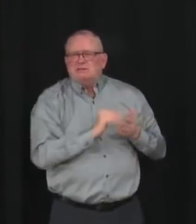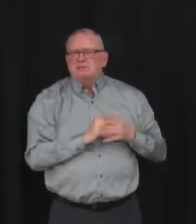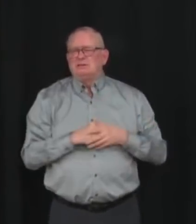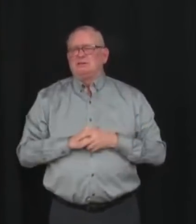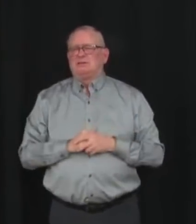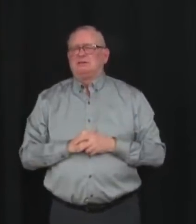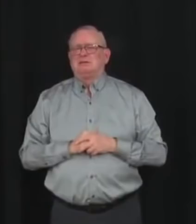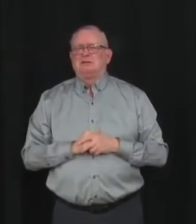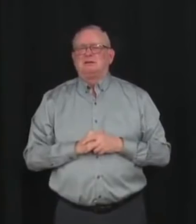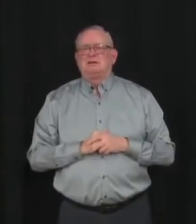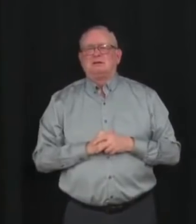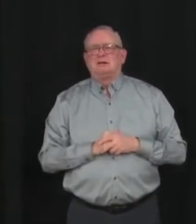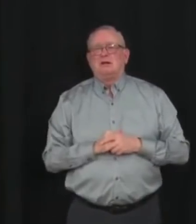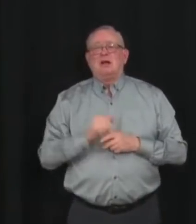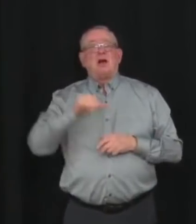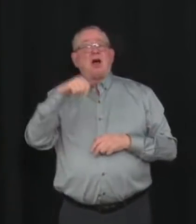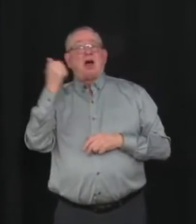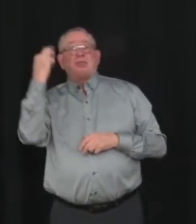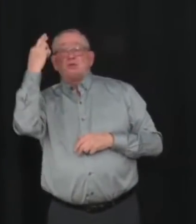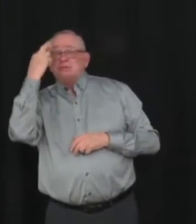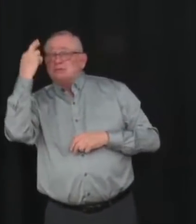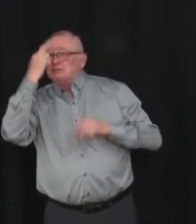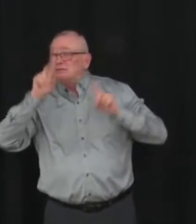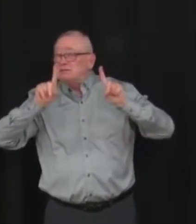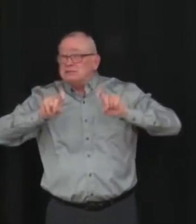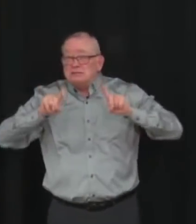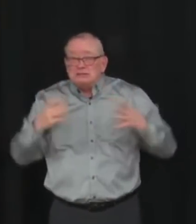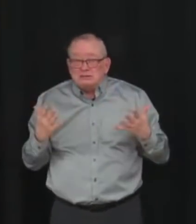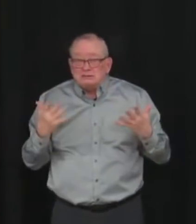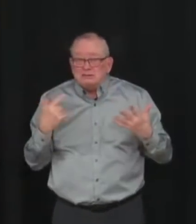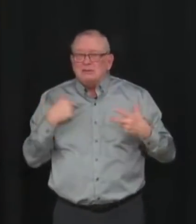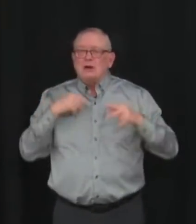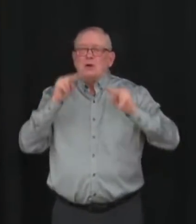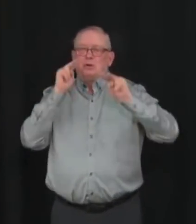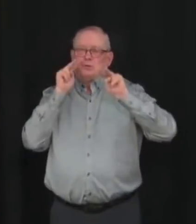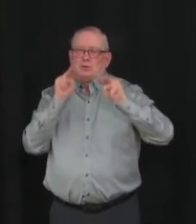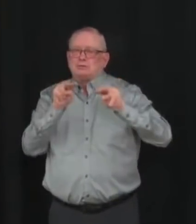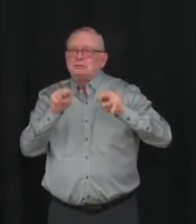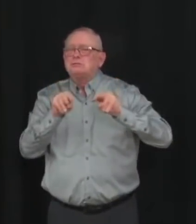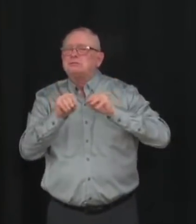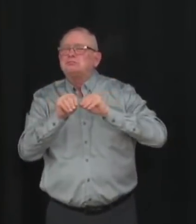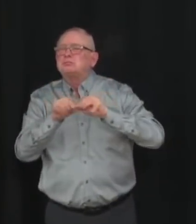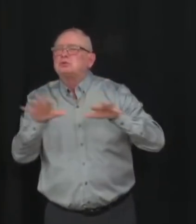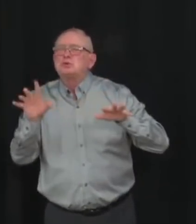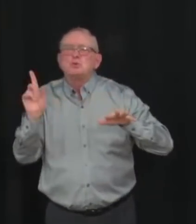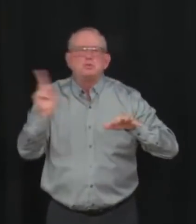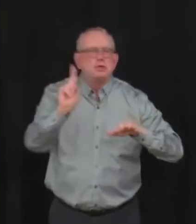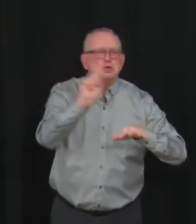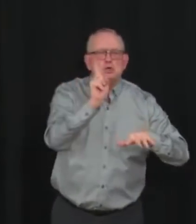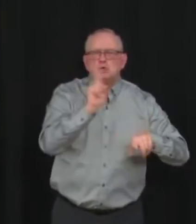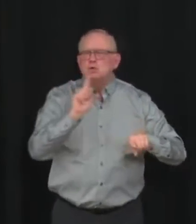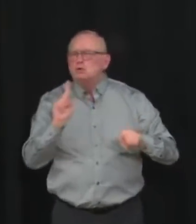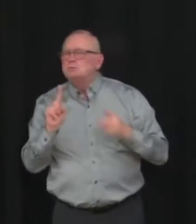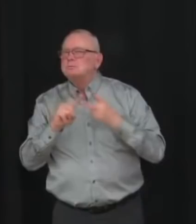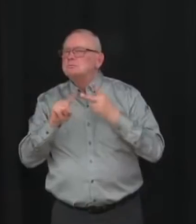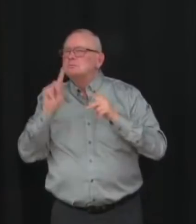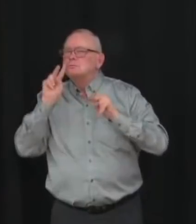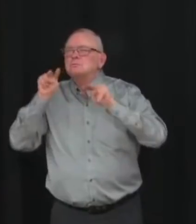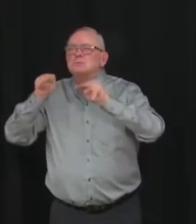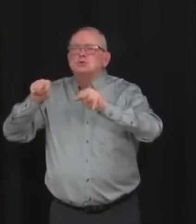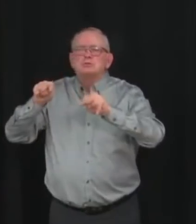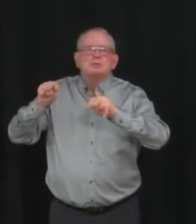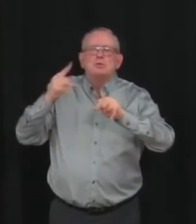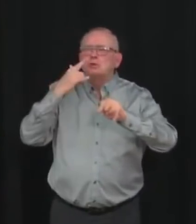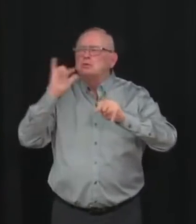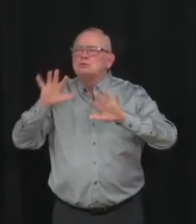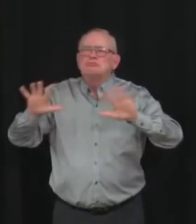Third, testing helps us with surveillance and monitoring, which does not require diagnosis of all cases. We have been testing more